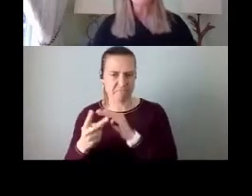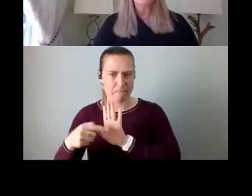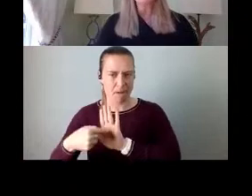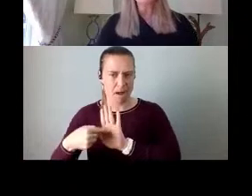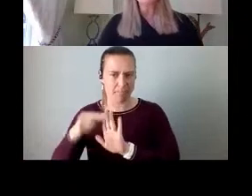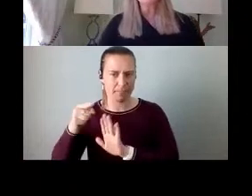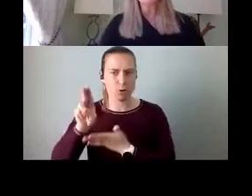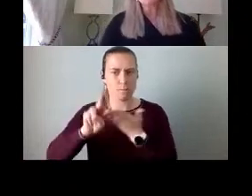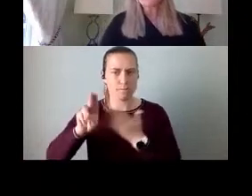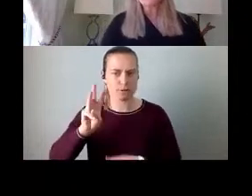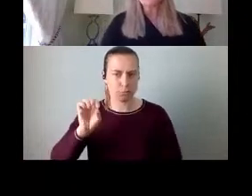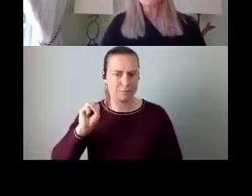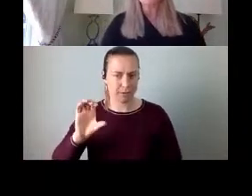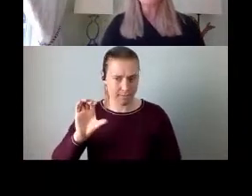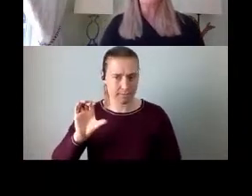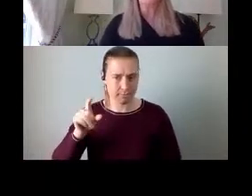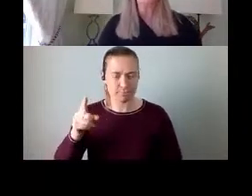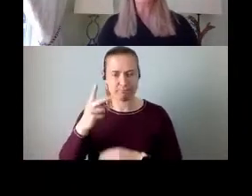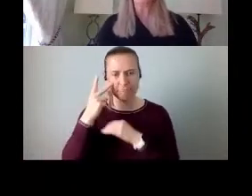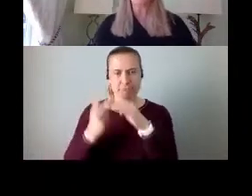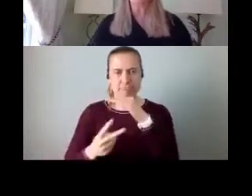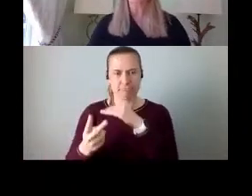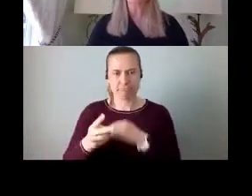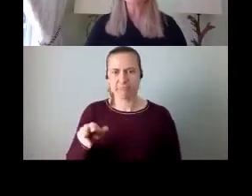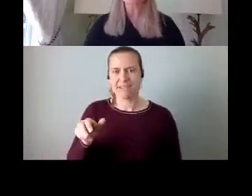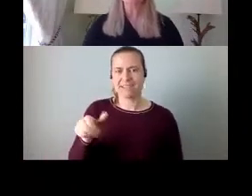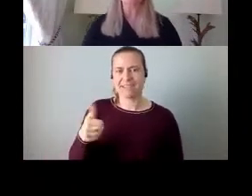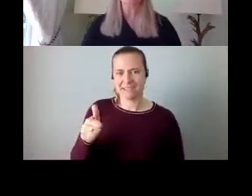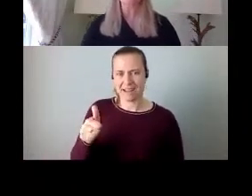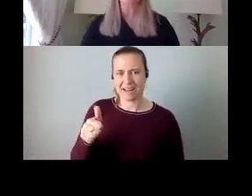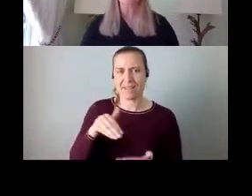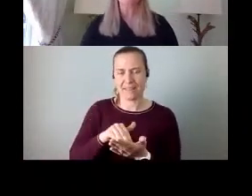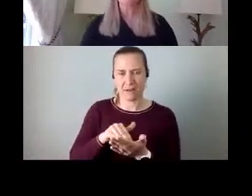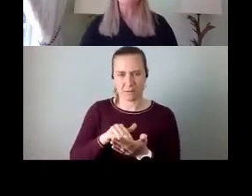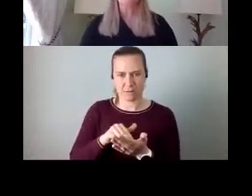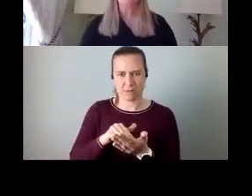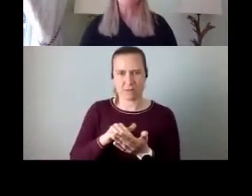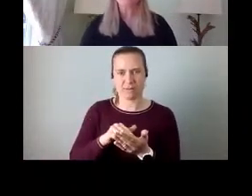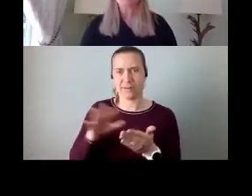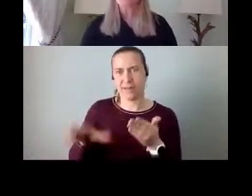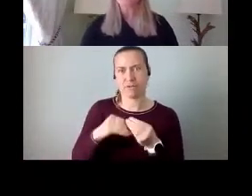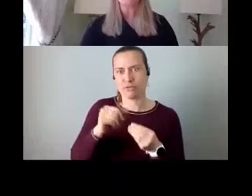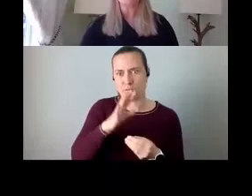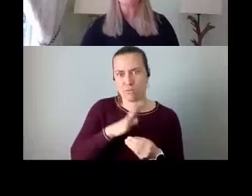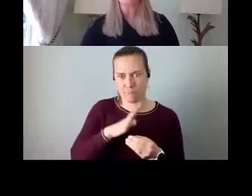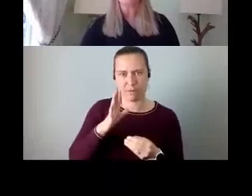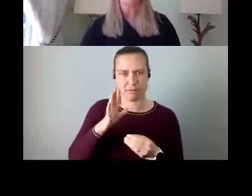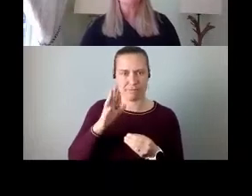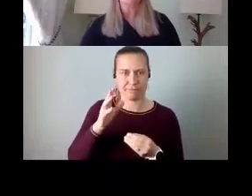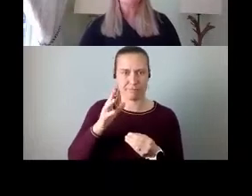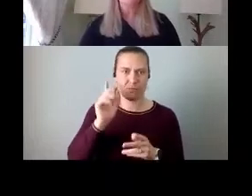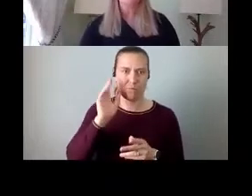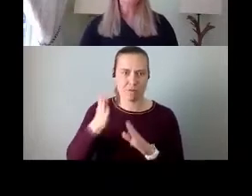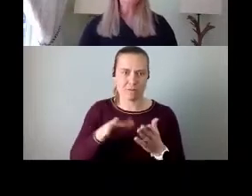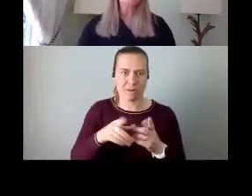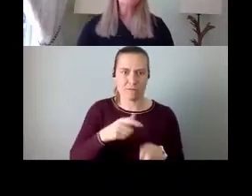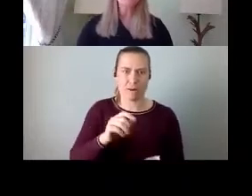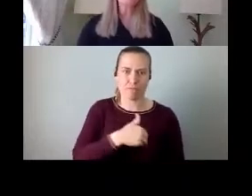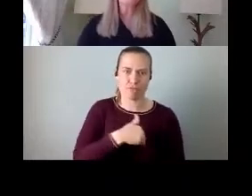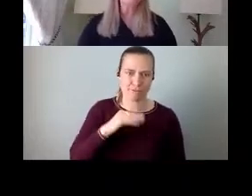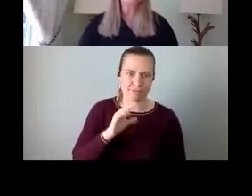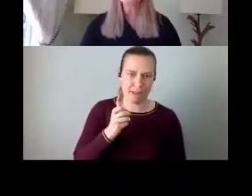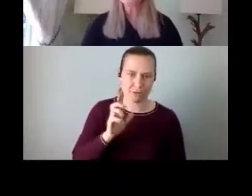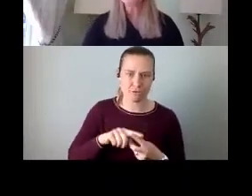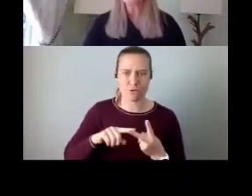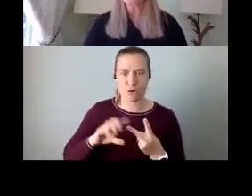Wisconsin, has predicted a 10,000 person excess deaths in 10 years from both breast and colon cancer. I don't think we